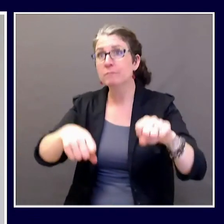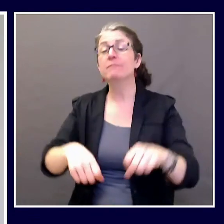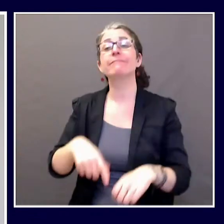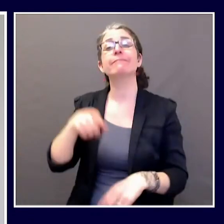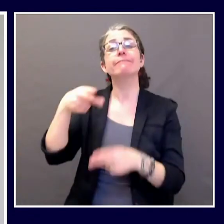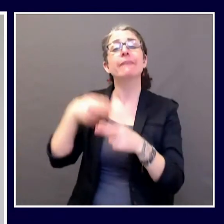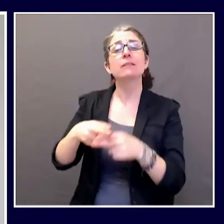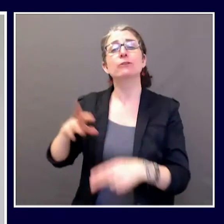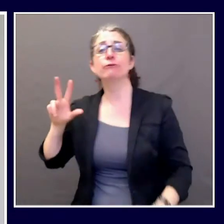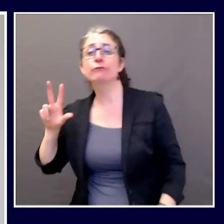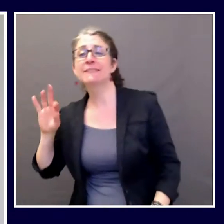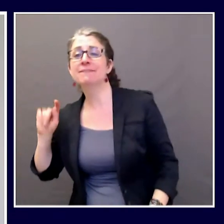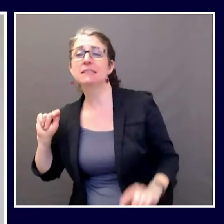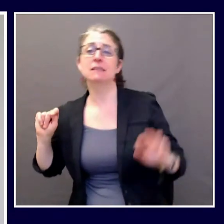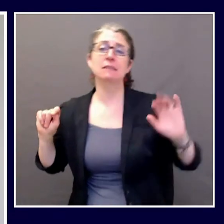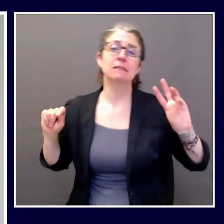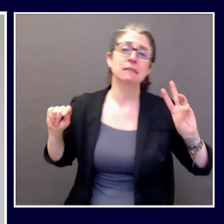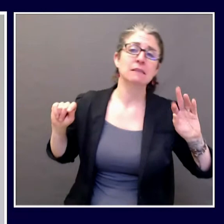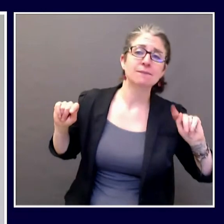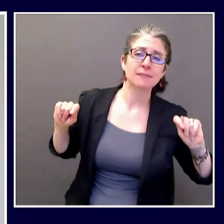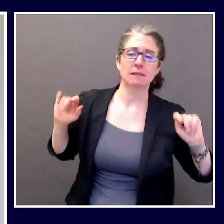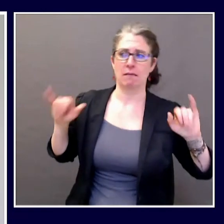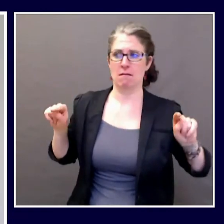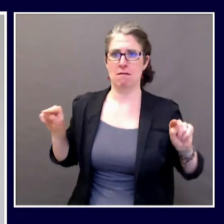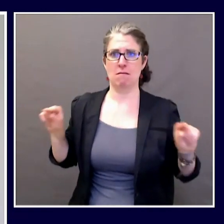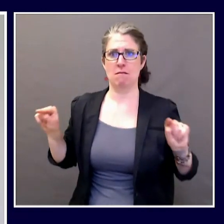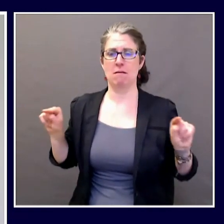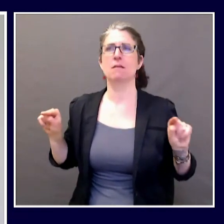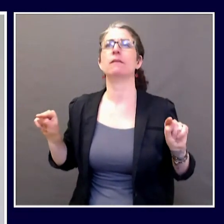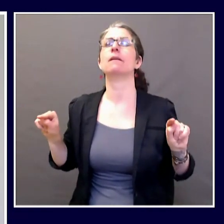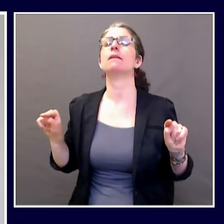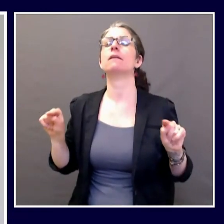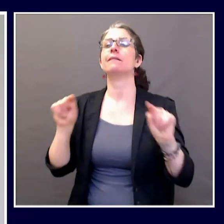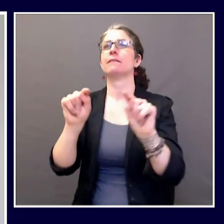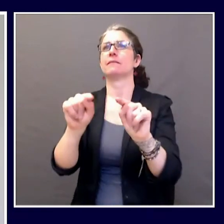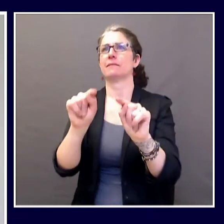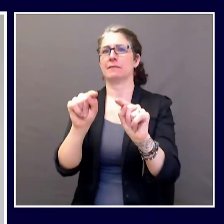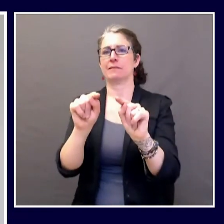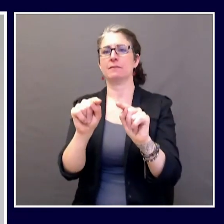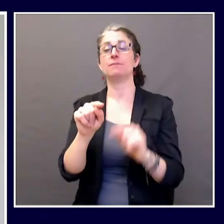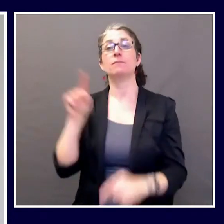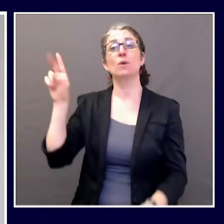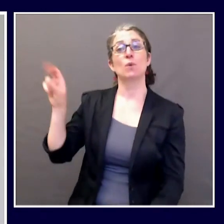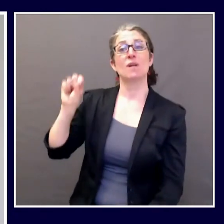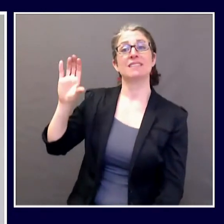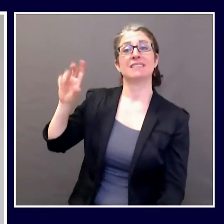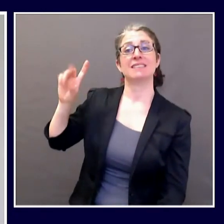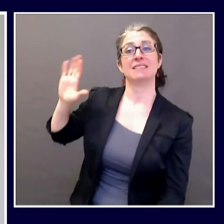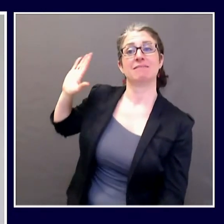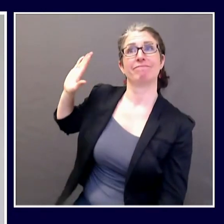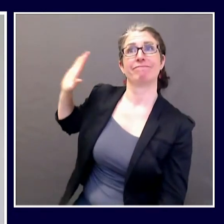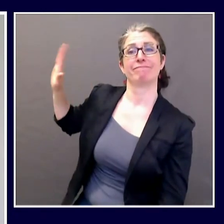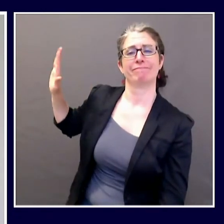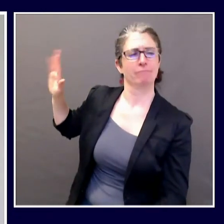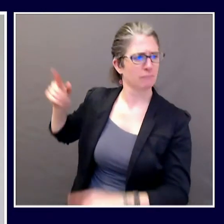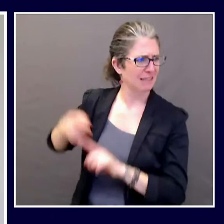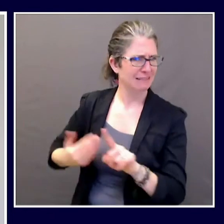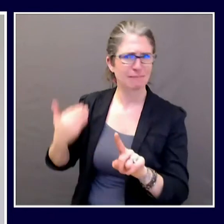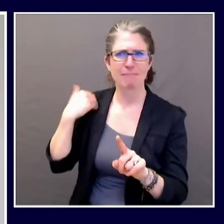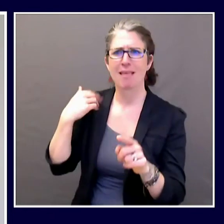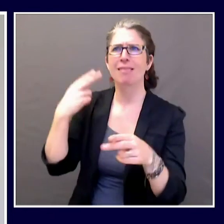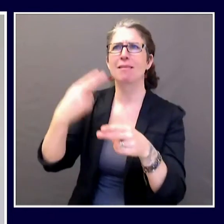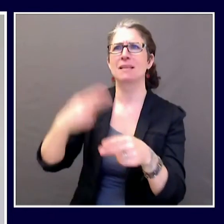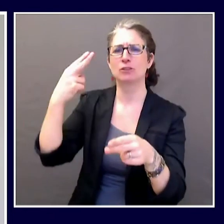that the US CDC just not long ago, about a month ago, put out their guidance around